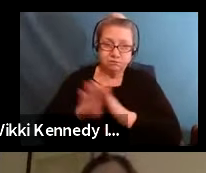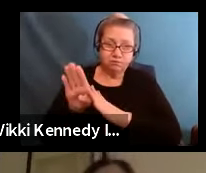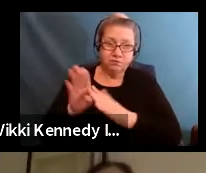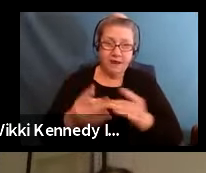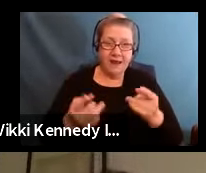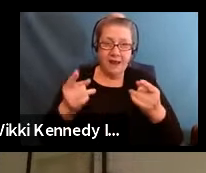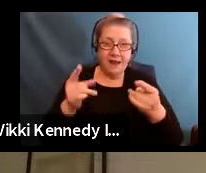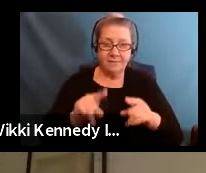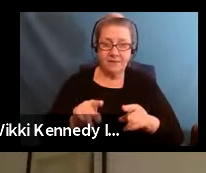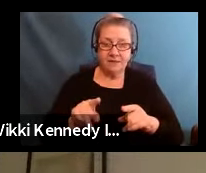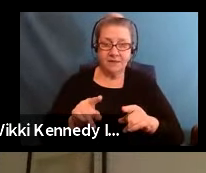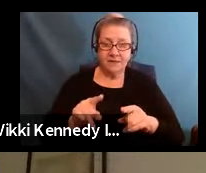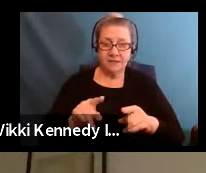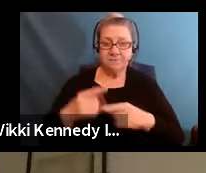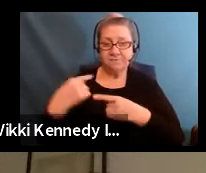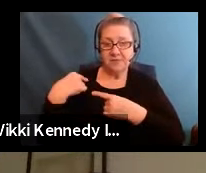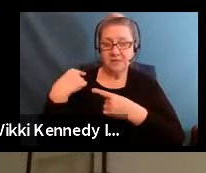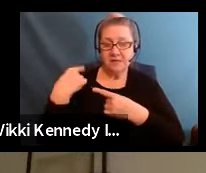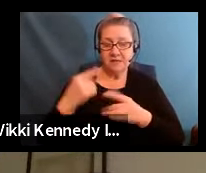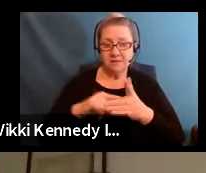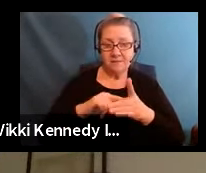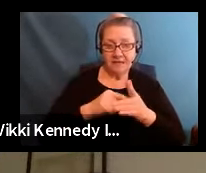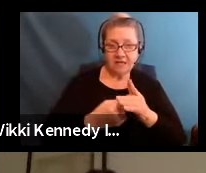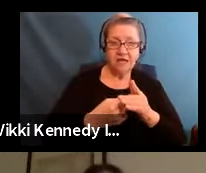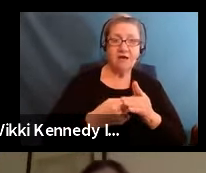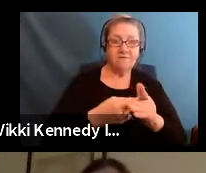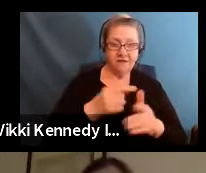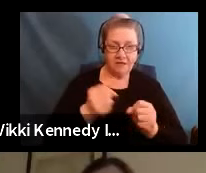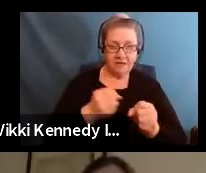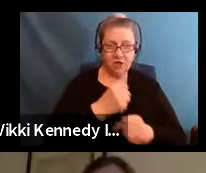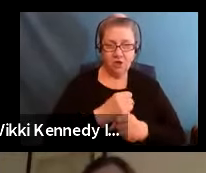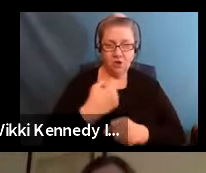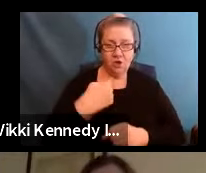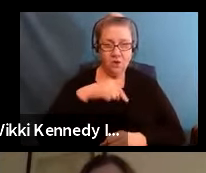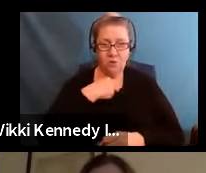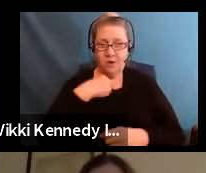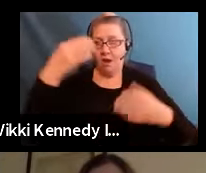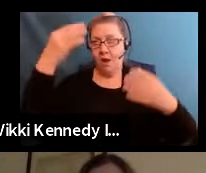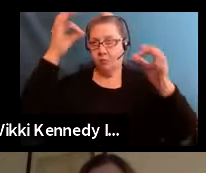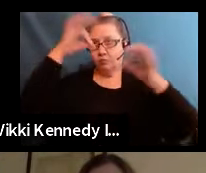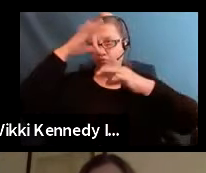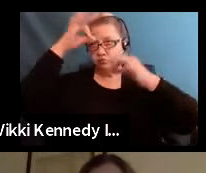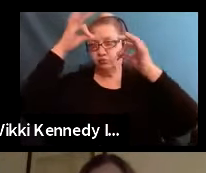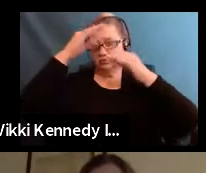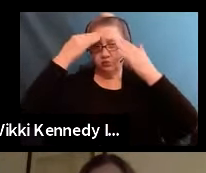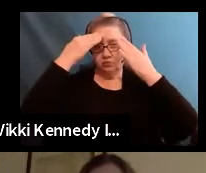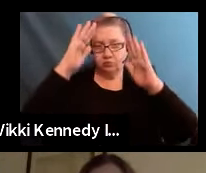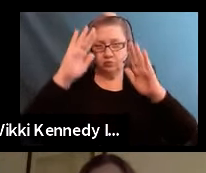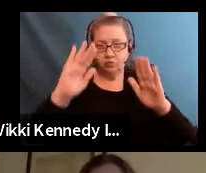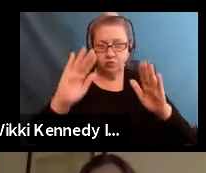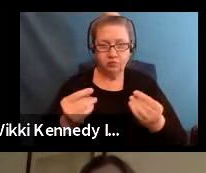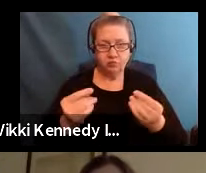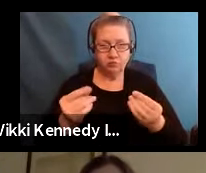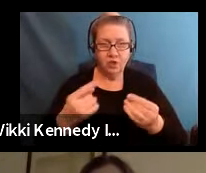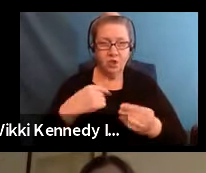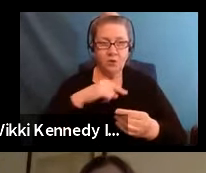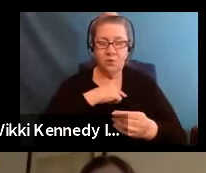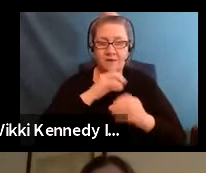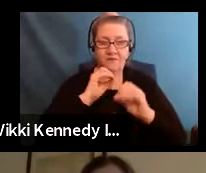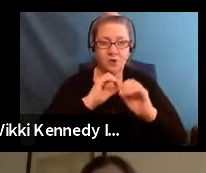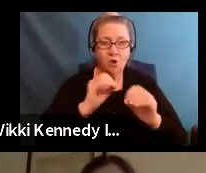since the beginning, let's say, of the year, we're in uncharted territory. So we really would like to get